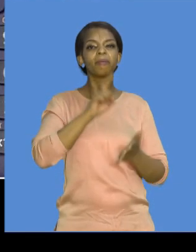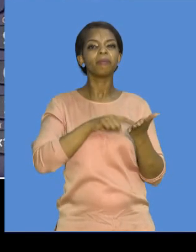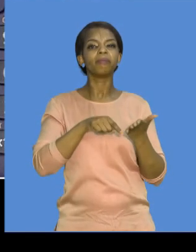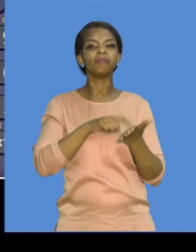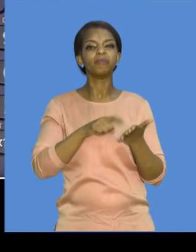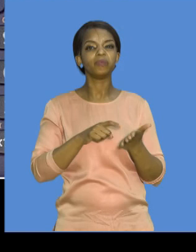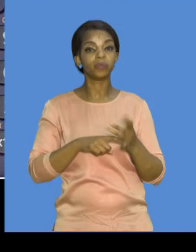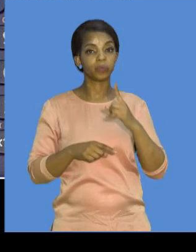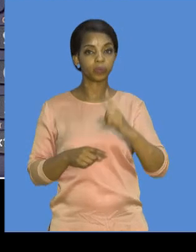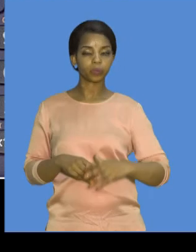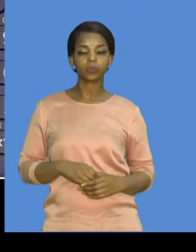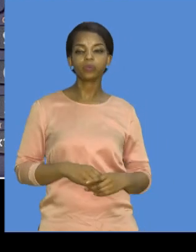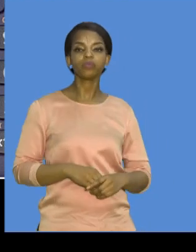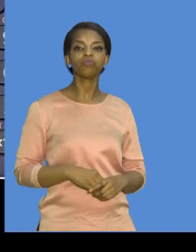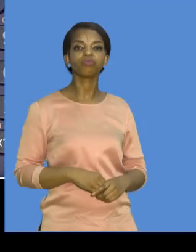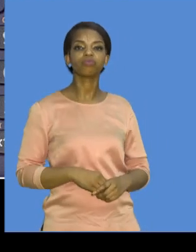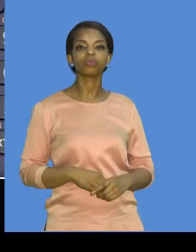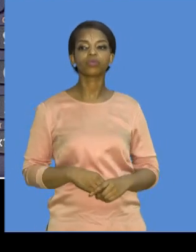then have here. So,